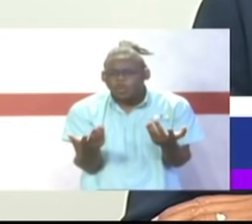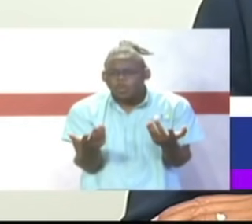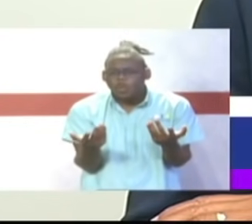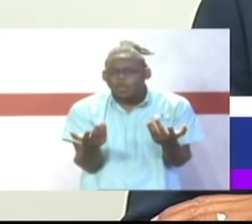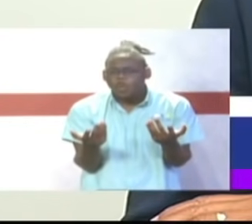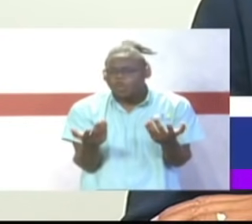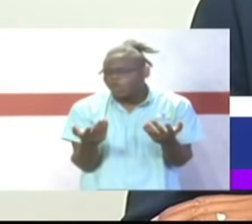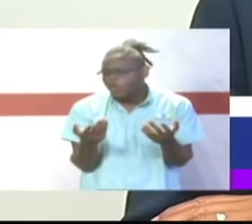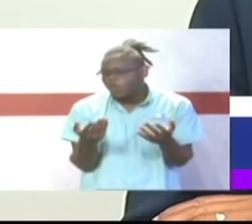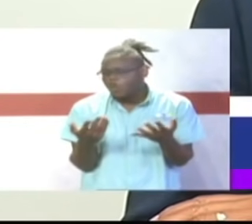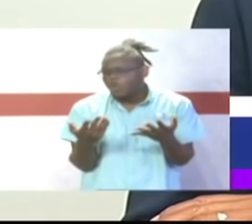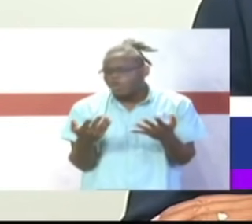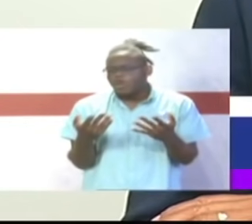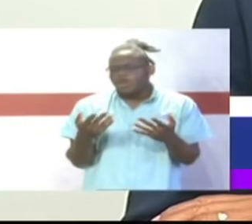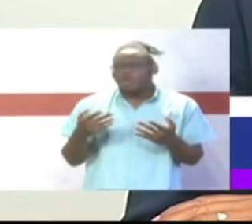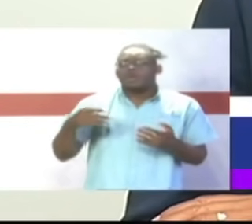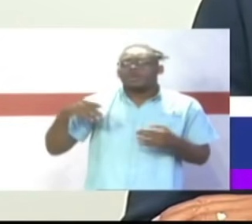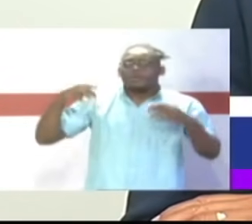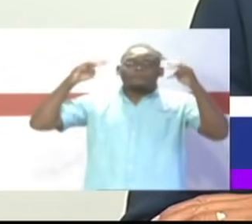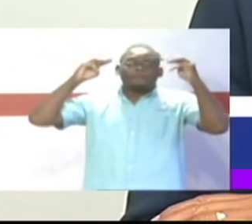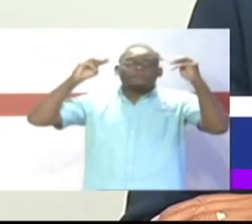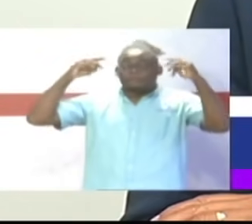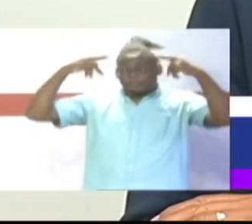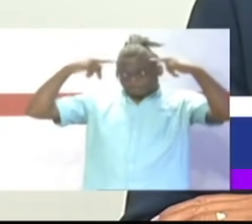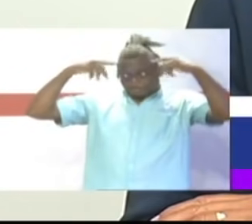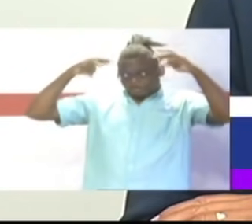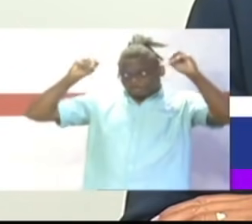the Honorable Prime Minister.